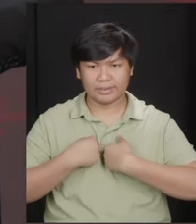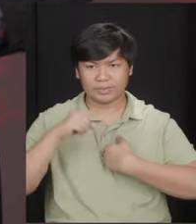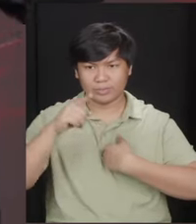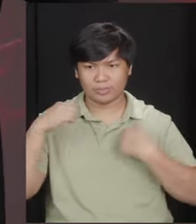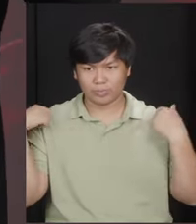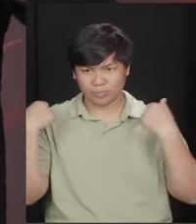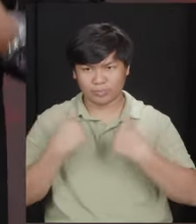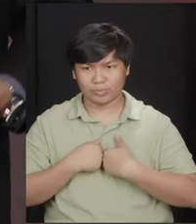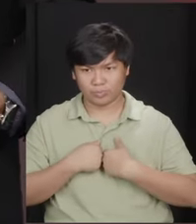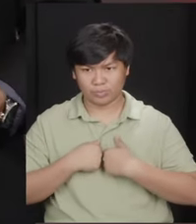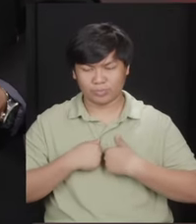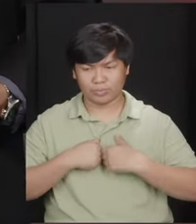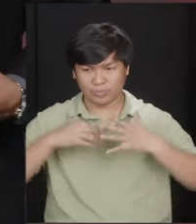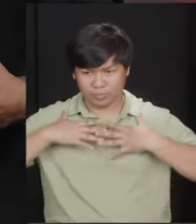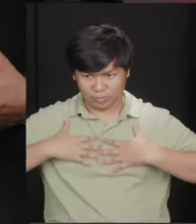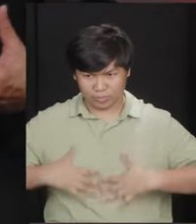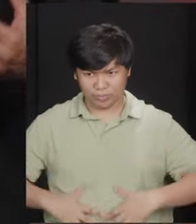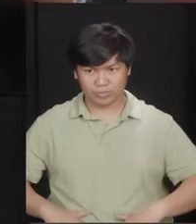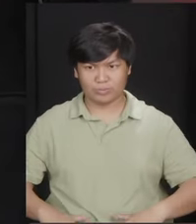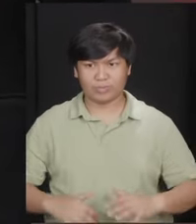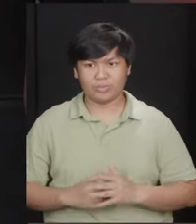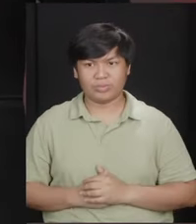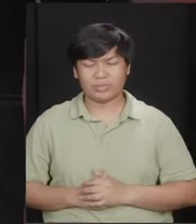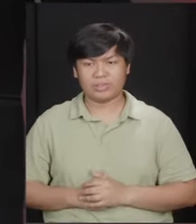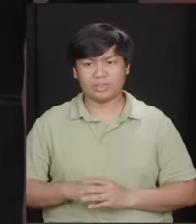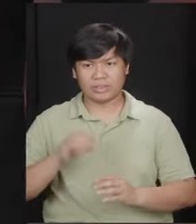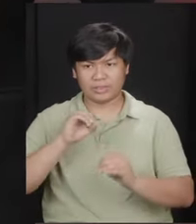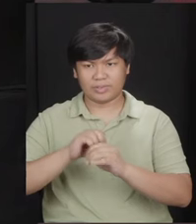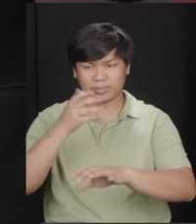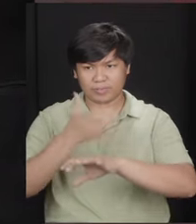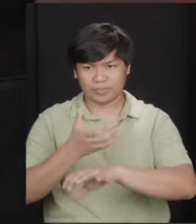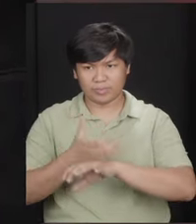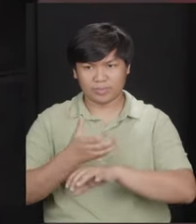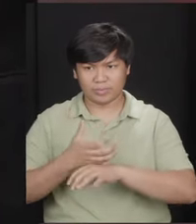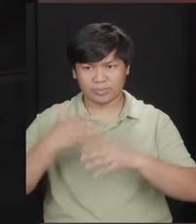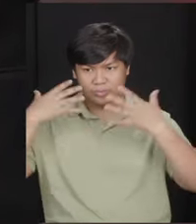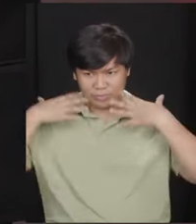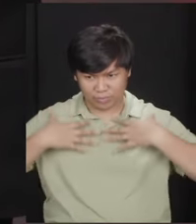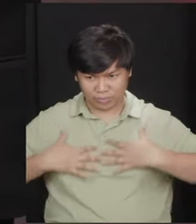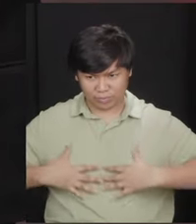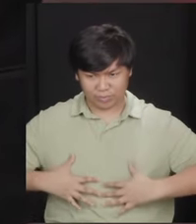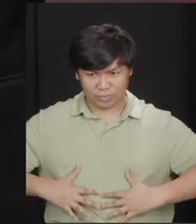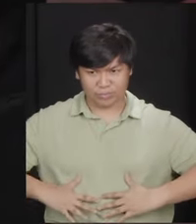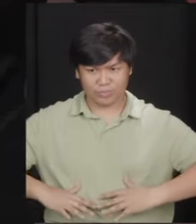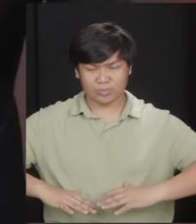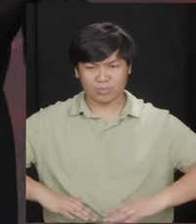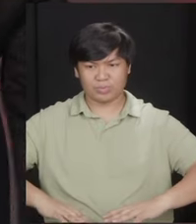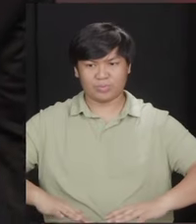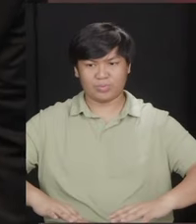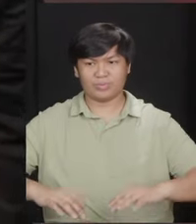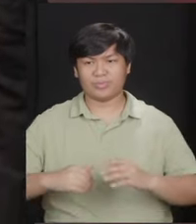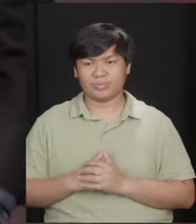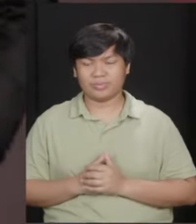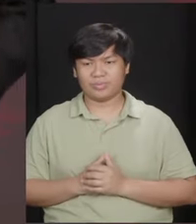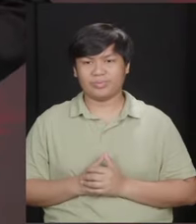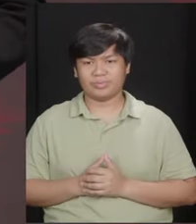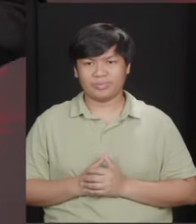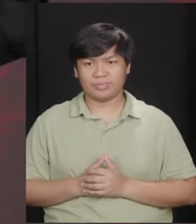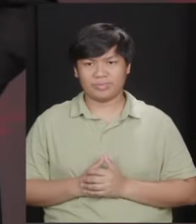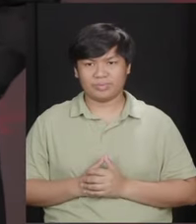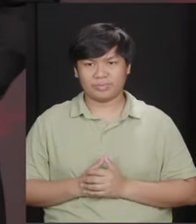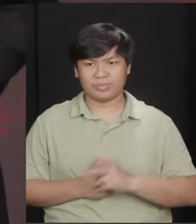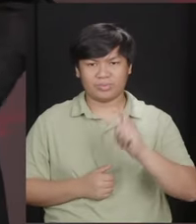cover your inner garment. Your inner garment, if you're very poor, was just a shirt that ran from your shoulders down to your knees. It's